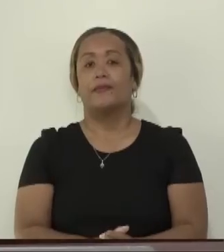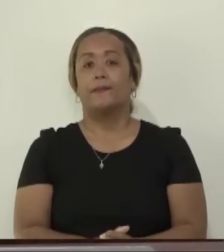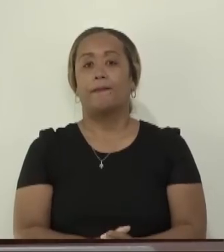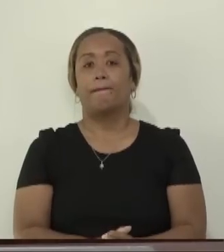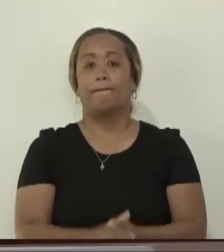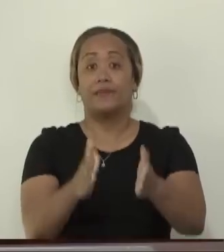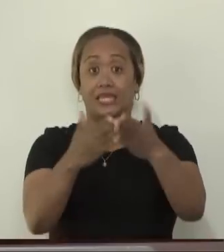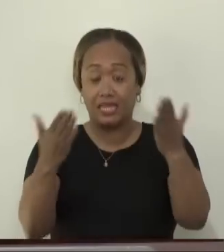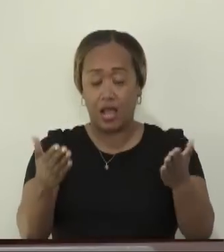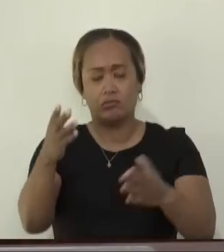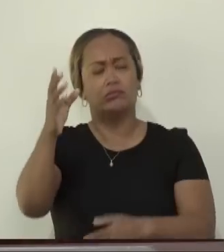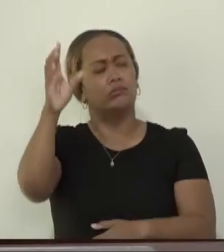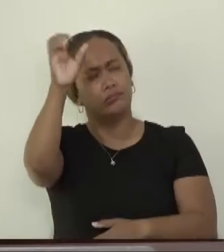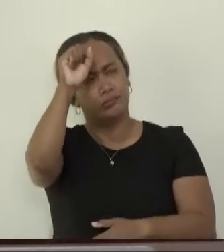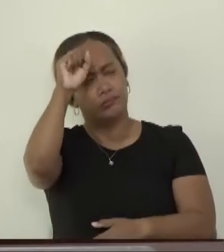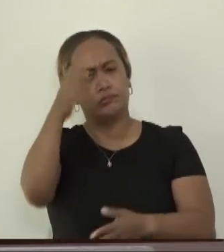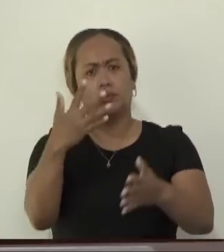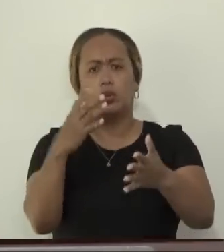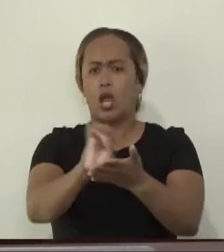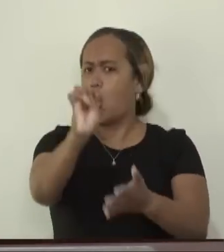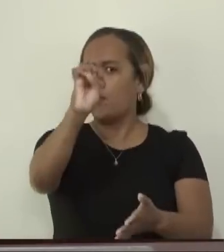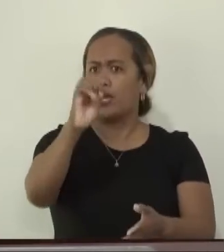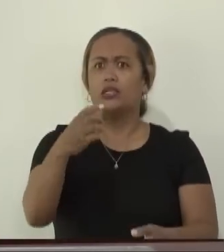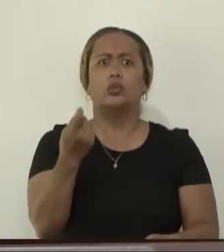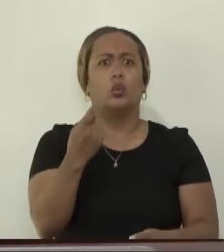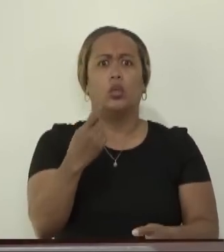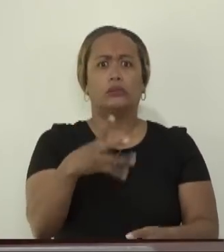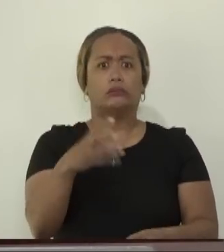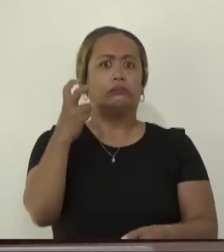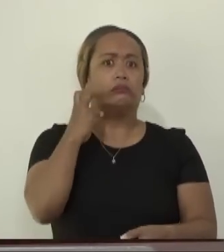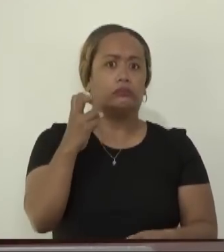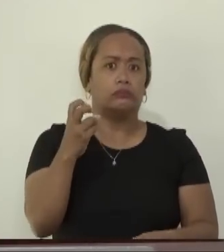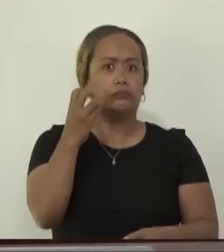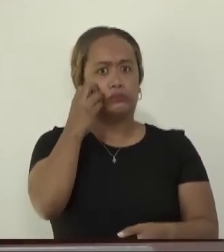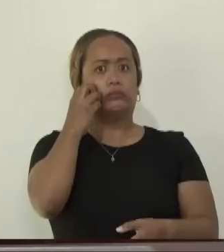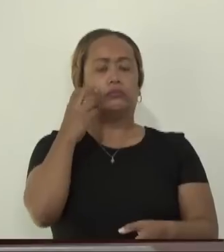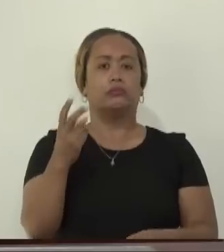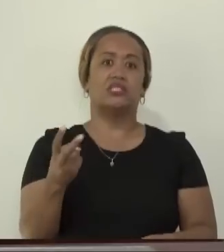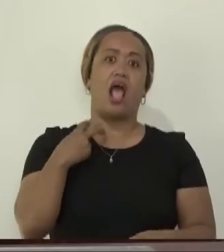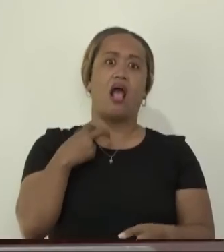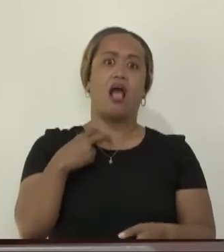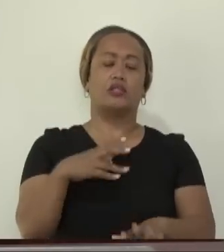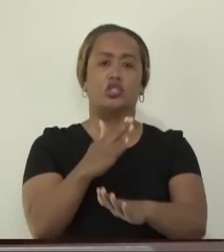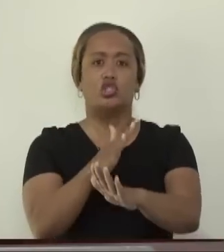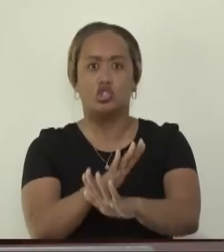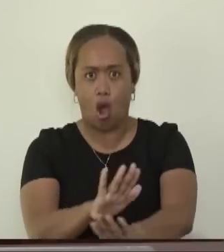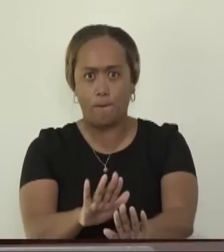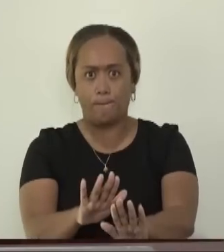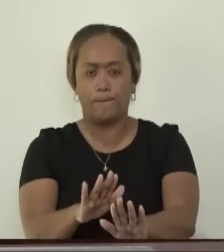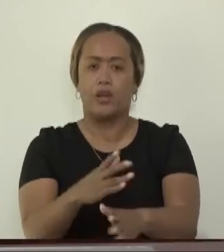However, you may recall the economy almost came to a complete stop at the height of the pandemic. The